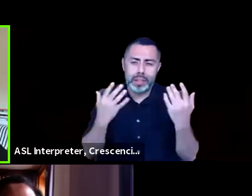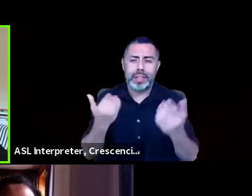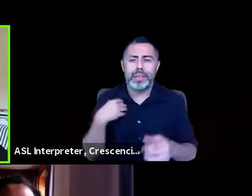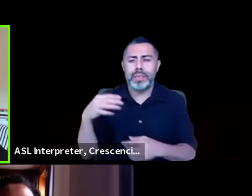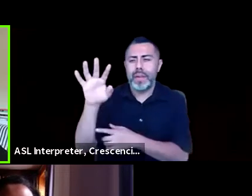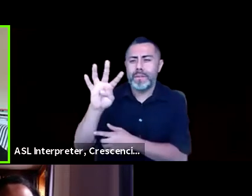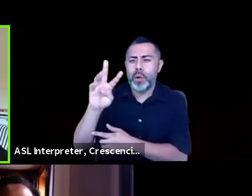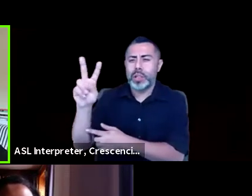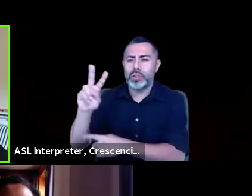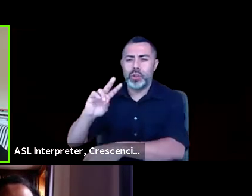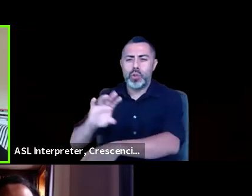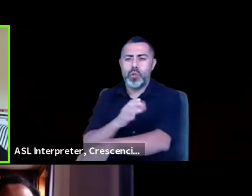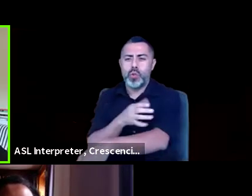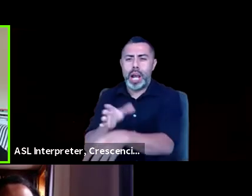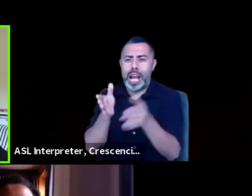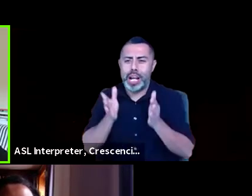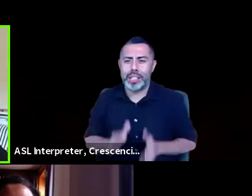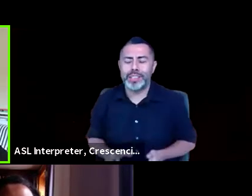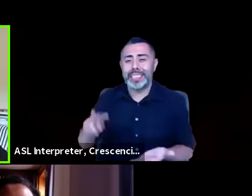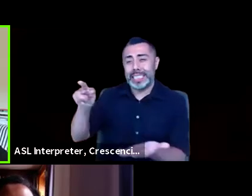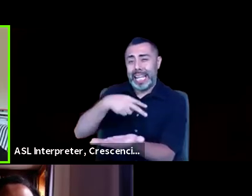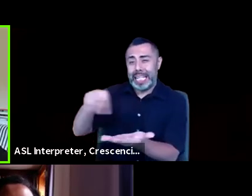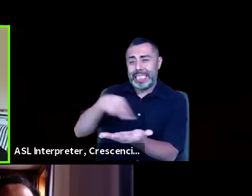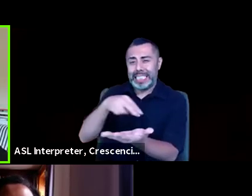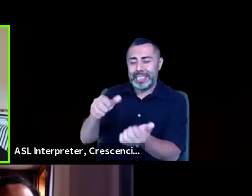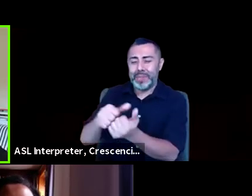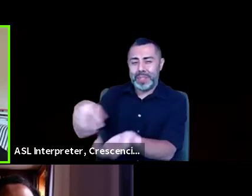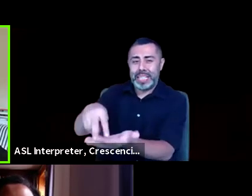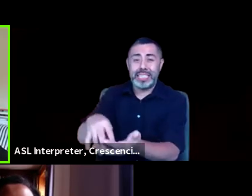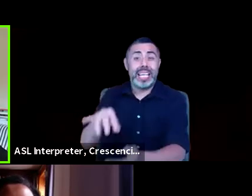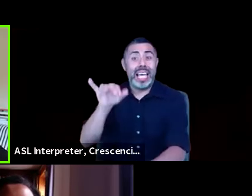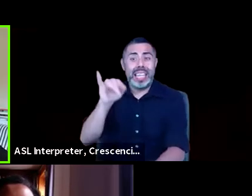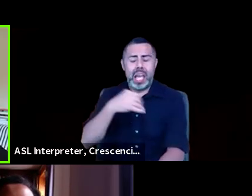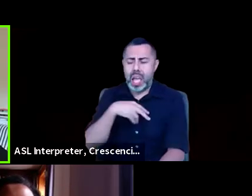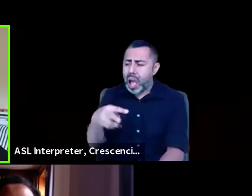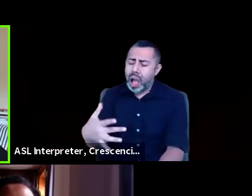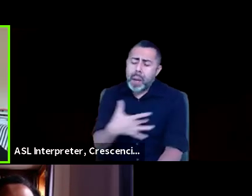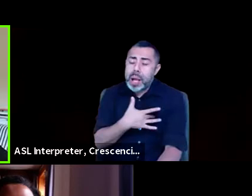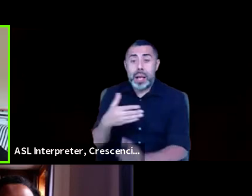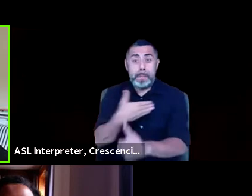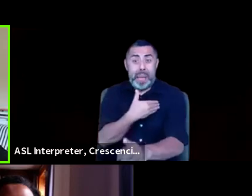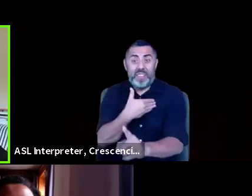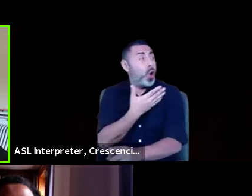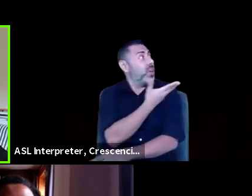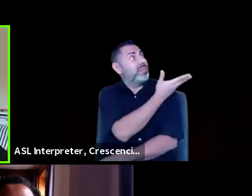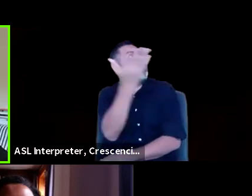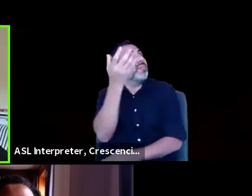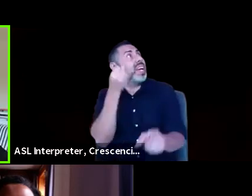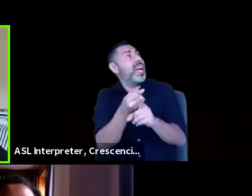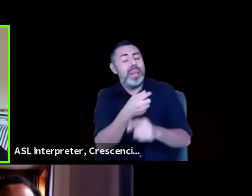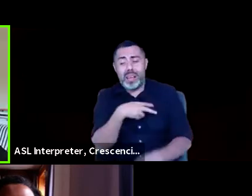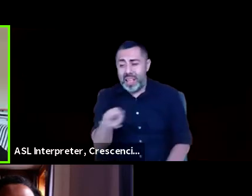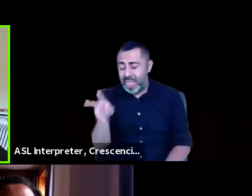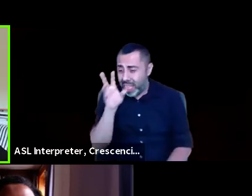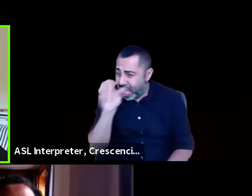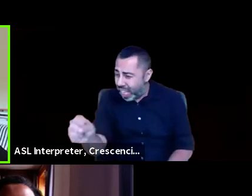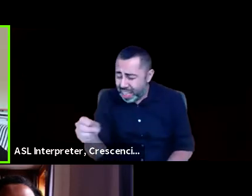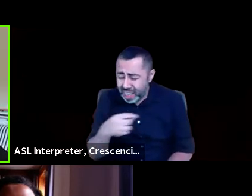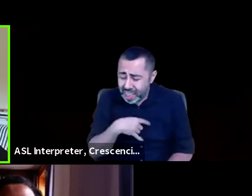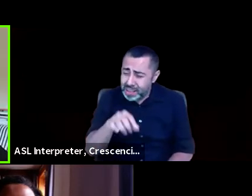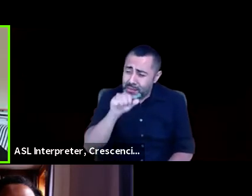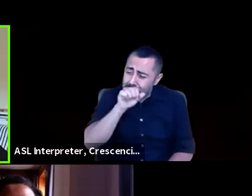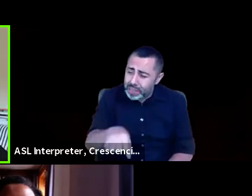dance. And that had hit me right before all of this happened. And I was like, oh, I love that. And immediately I'm like, oh, Public Works can do that. We